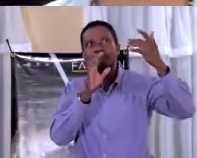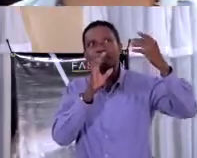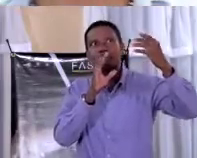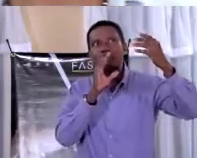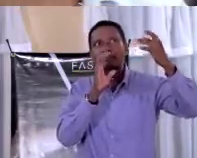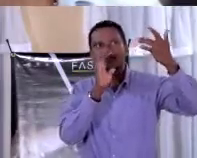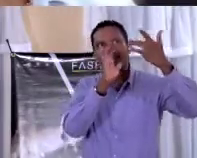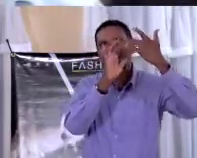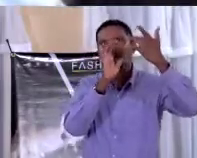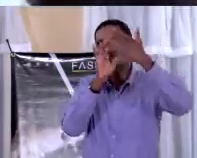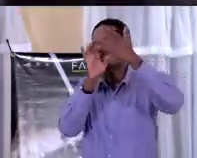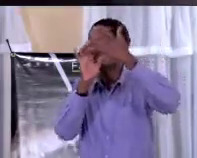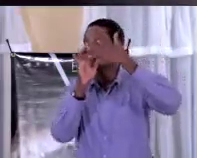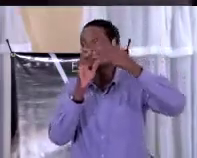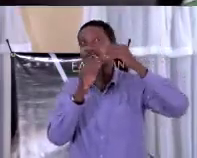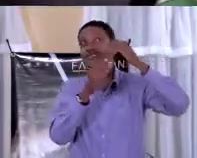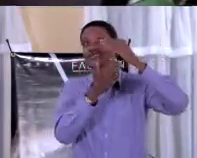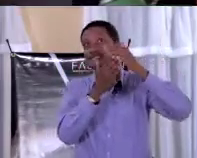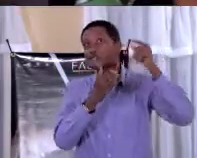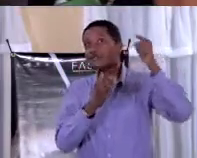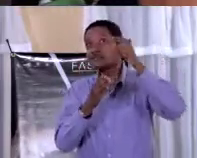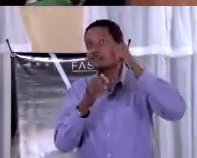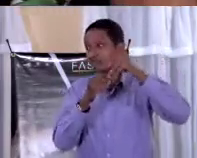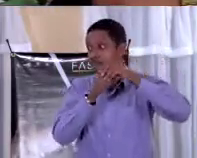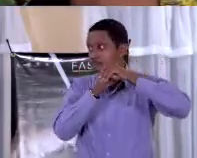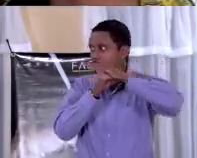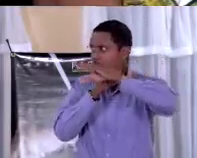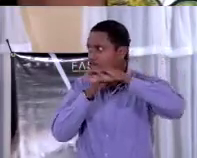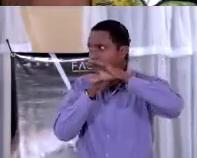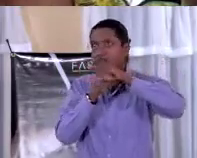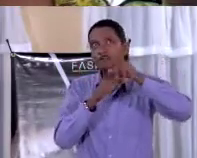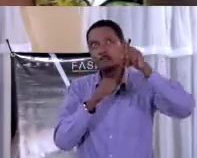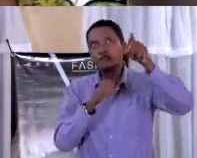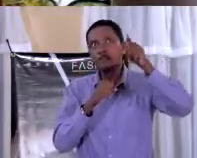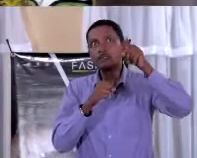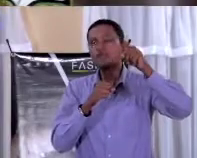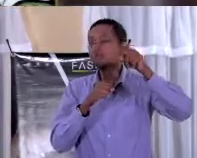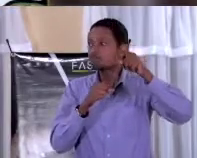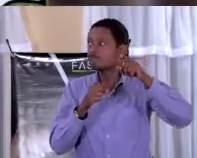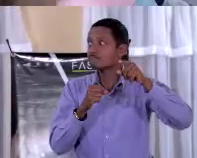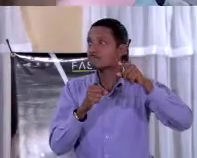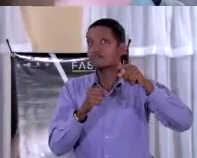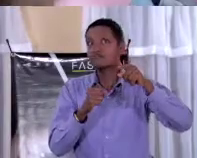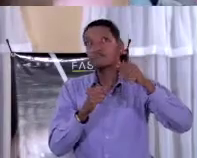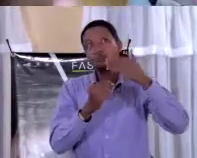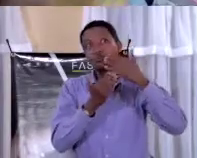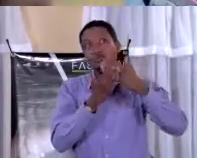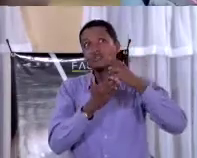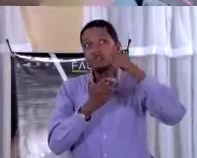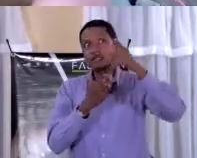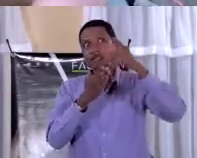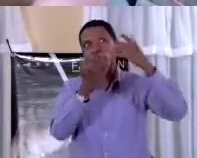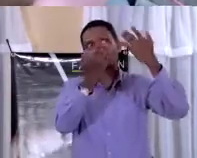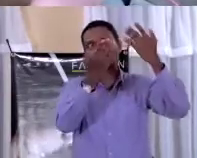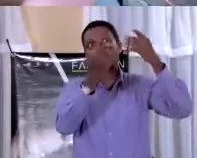going to London and a friend of mine's a designer taking me to Somerset House to get into London Fashion Week. And